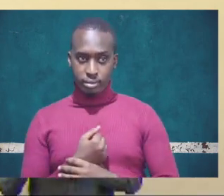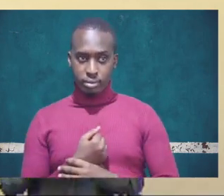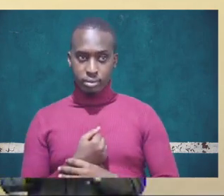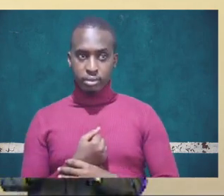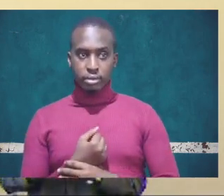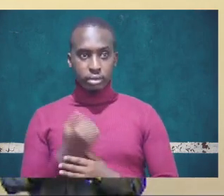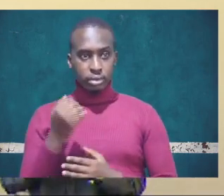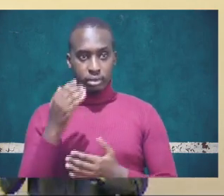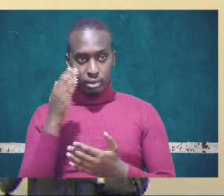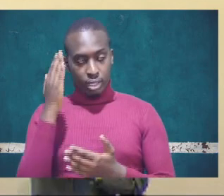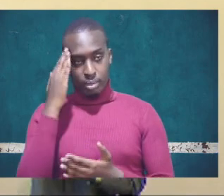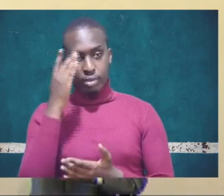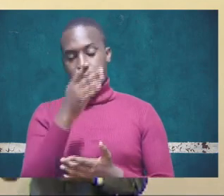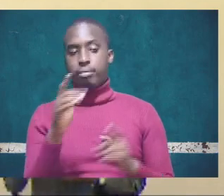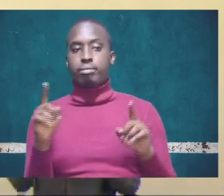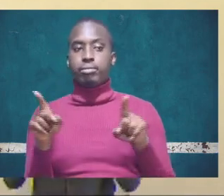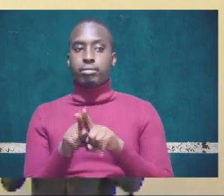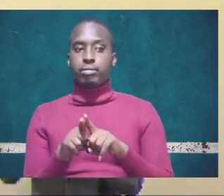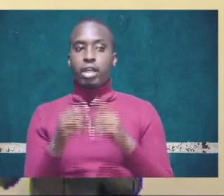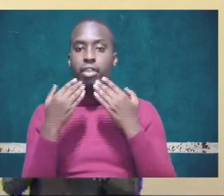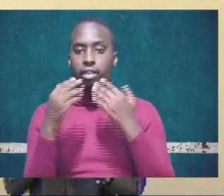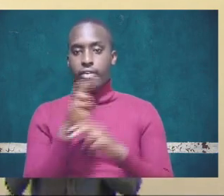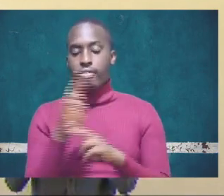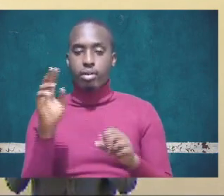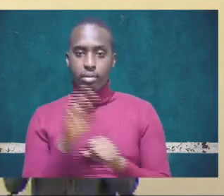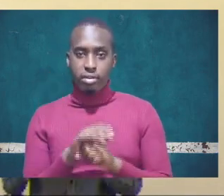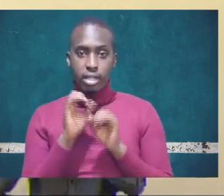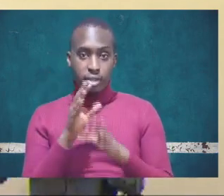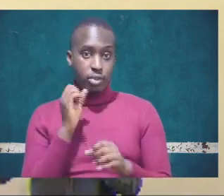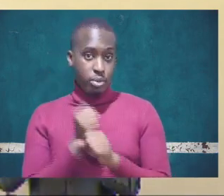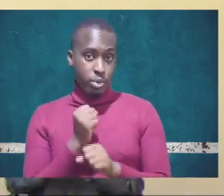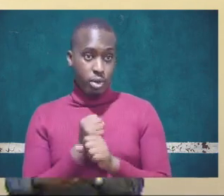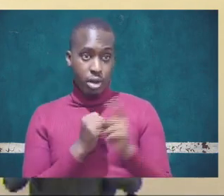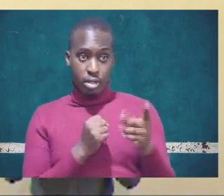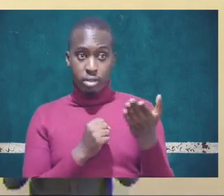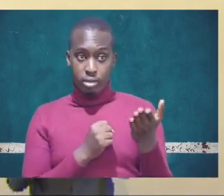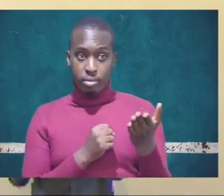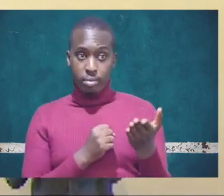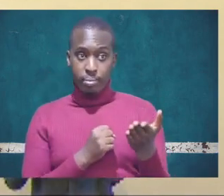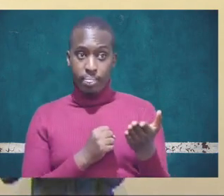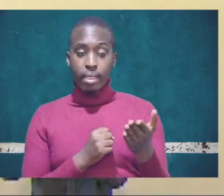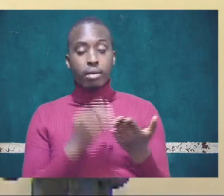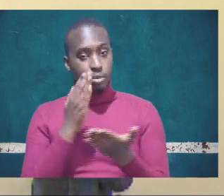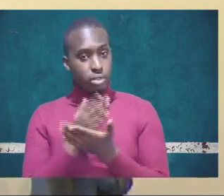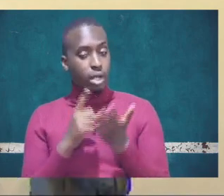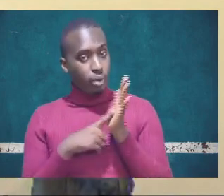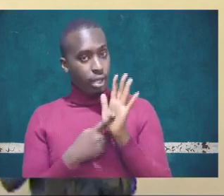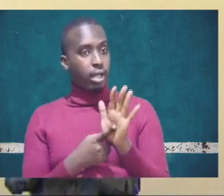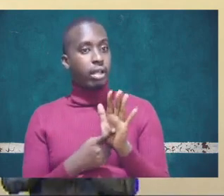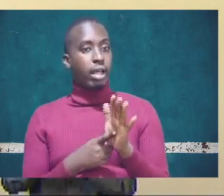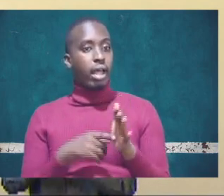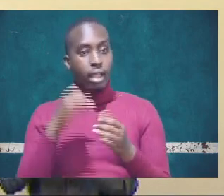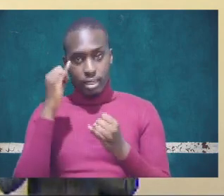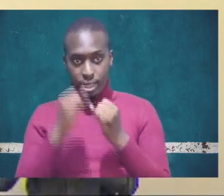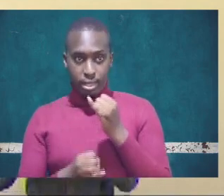I'm sure this one will fit. I thank you very much. When you do work on this one, it will show you at the